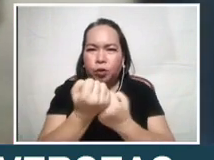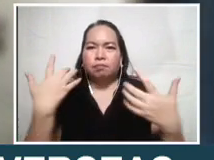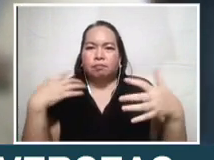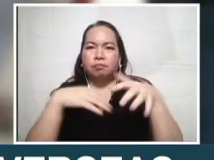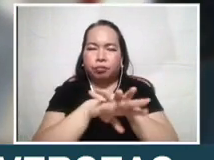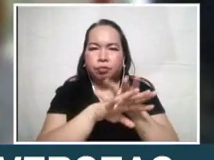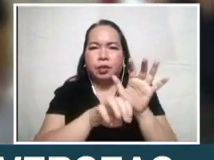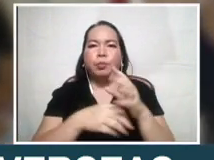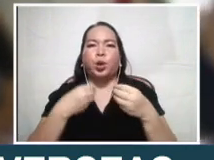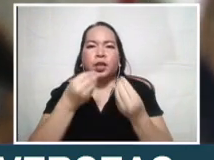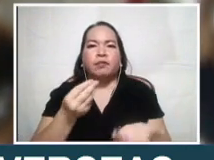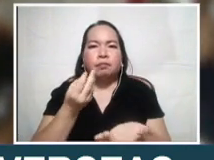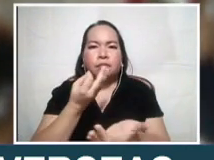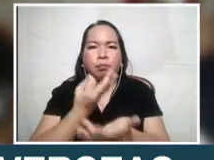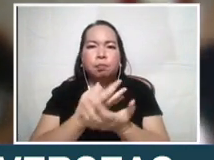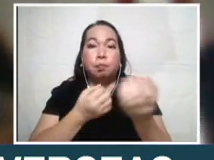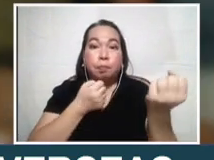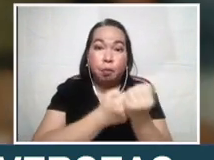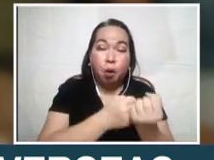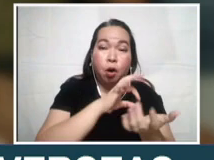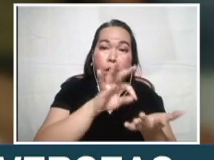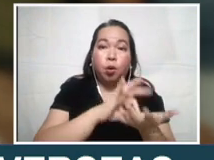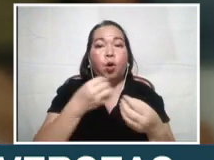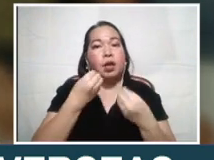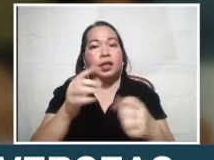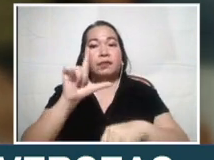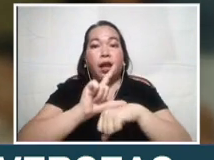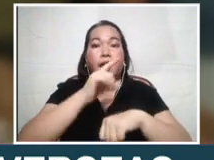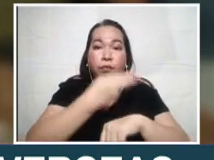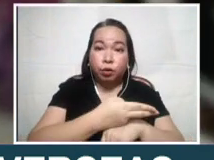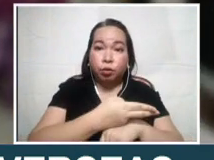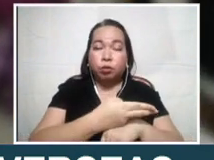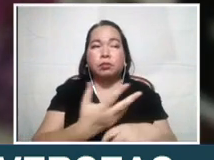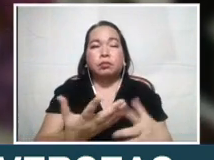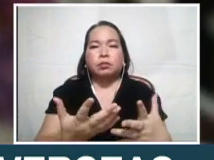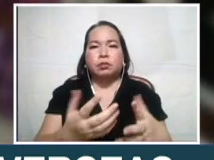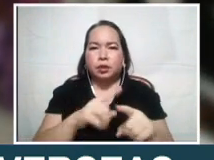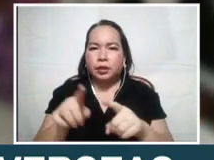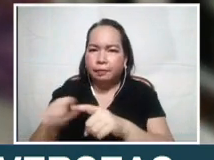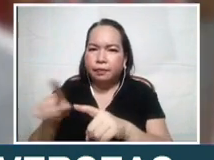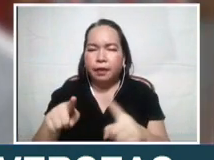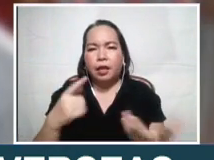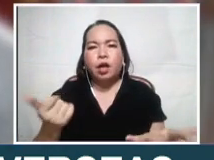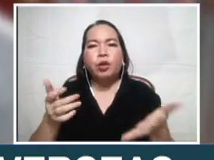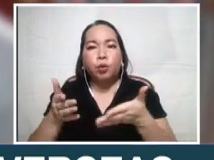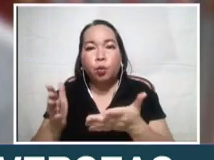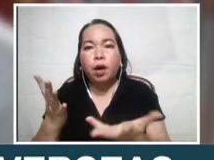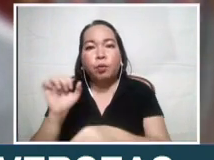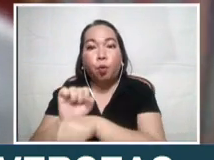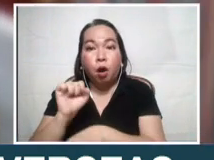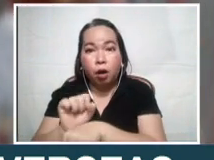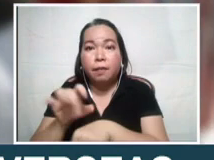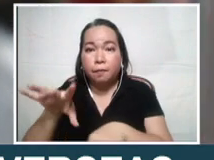financial assistance, livelihood assistance, scholarship programs, and alternative employment